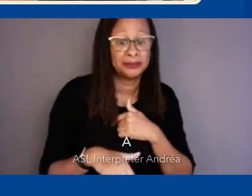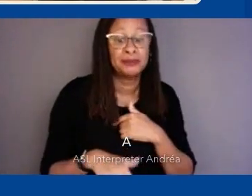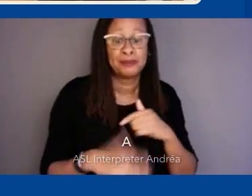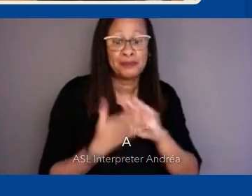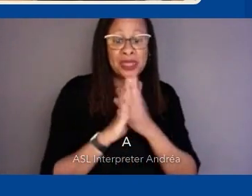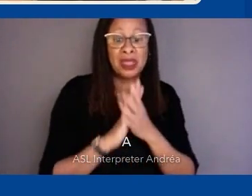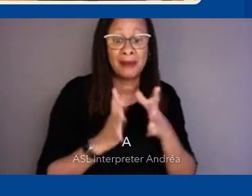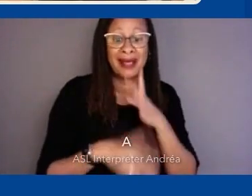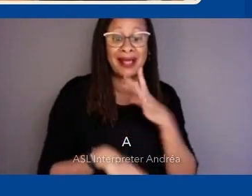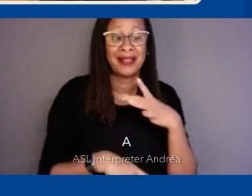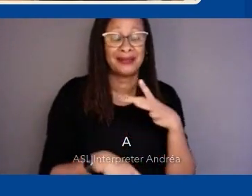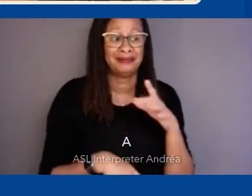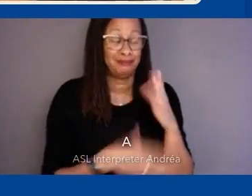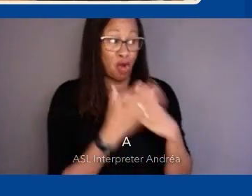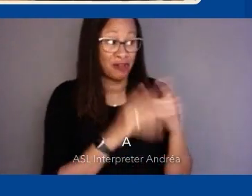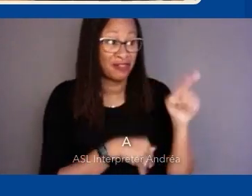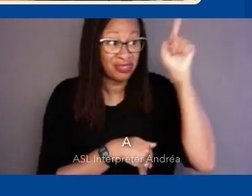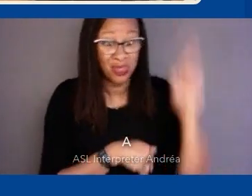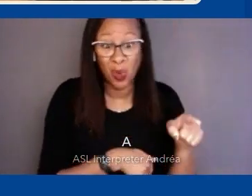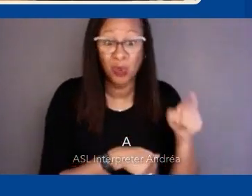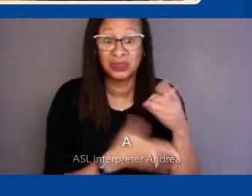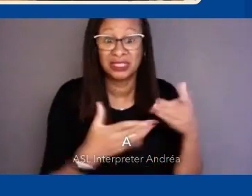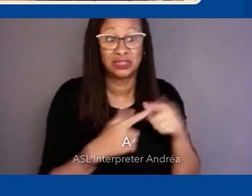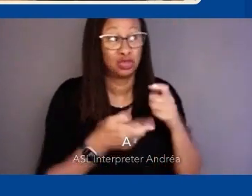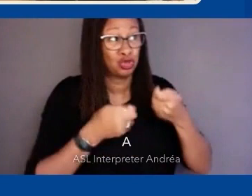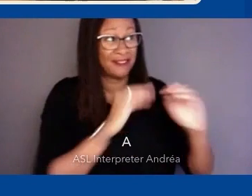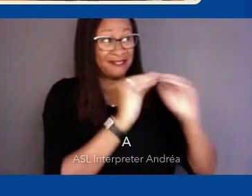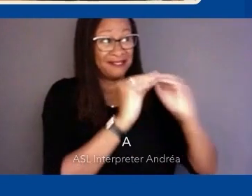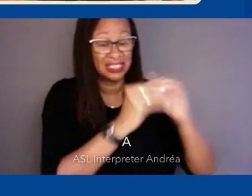those institutions to try to correct them?